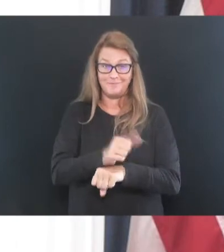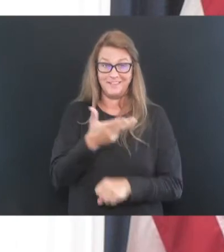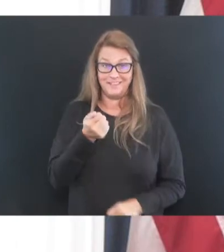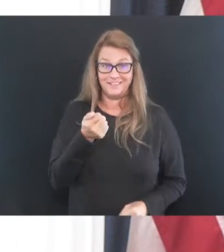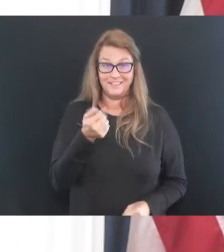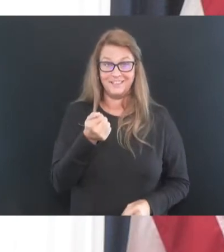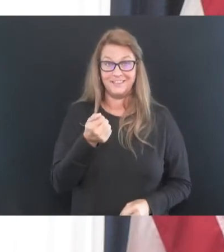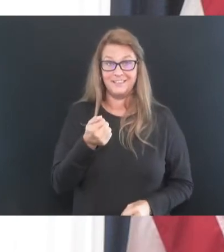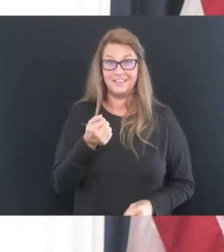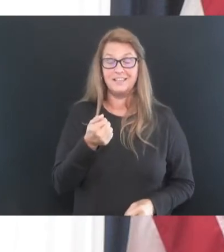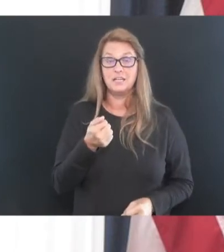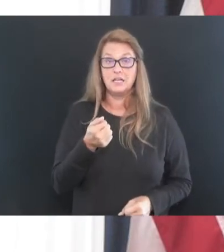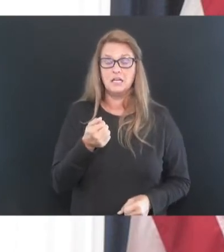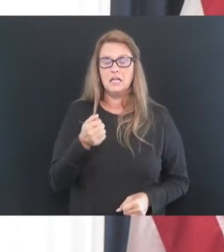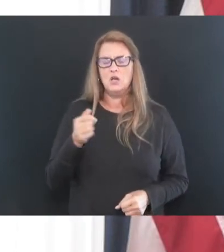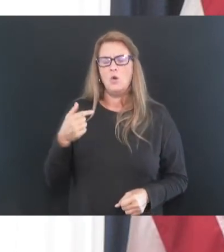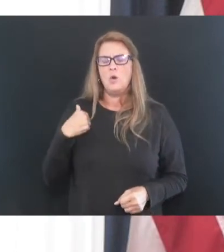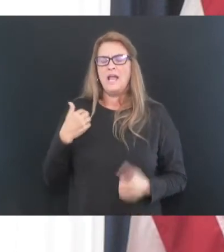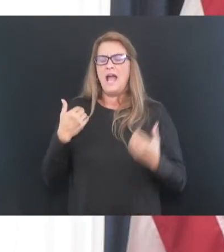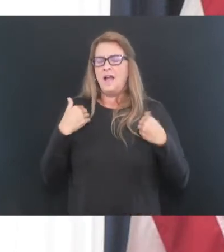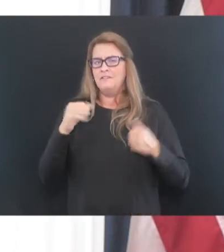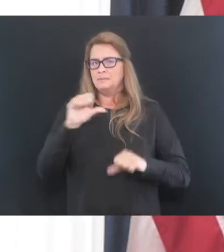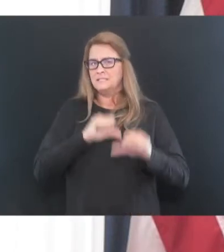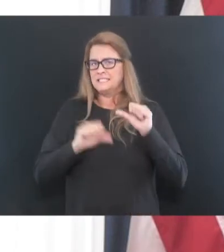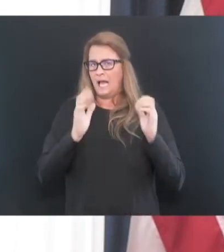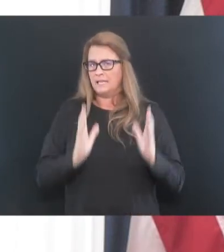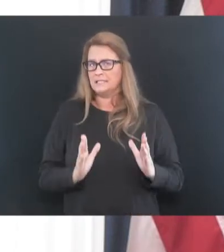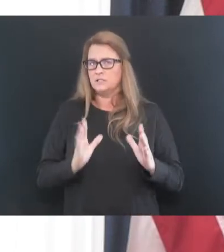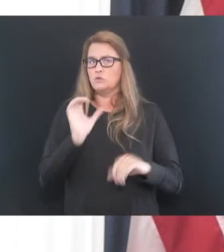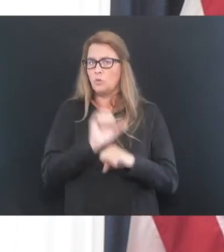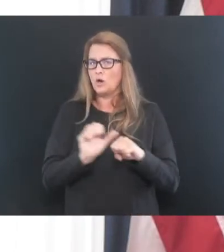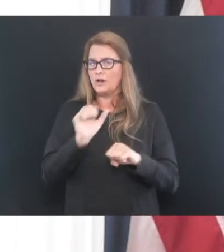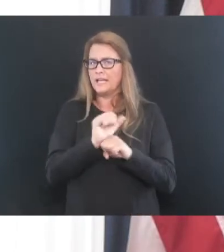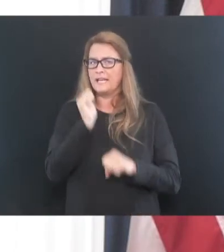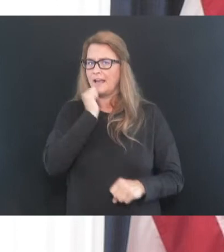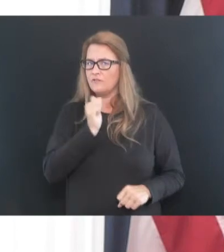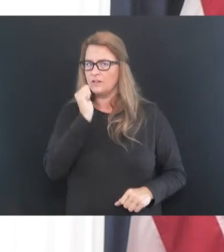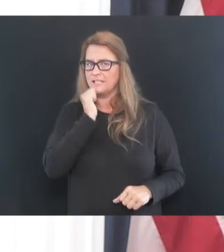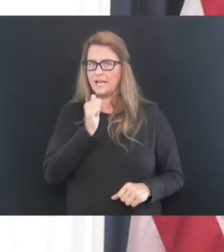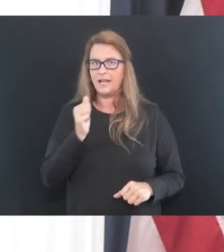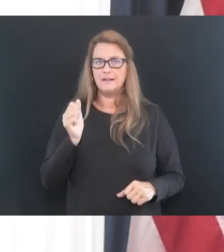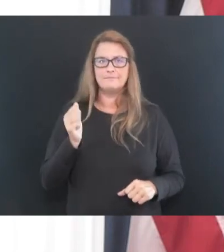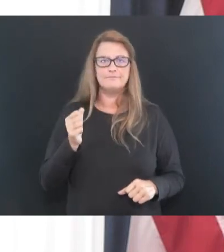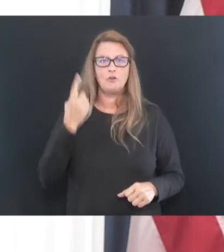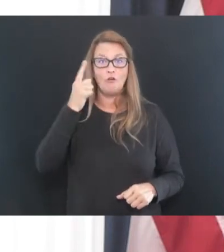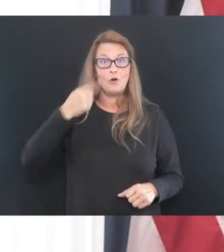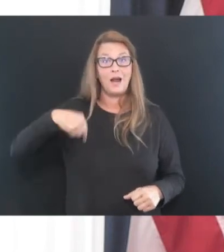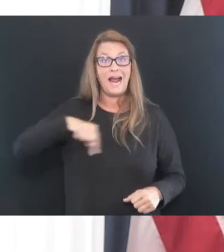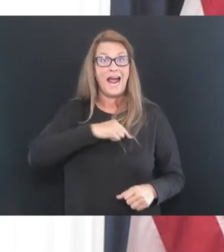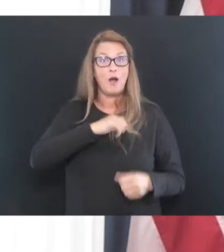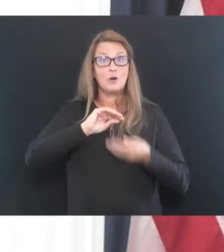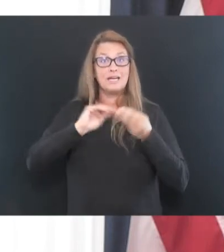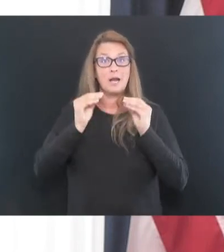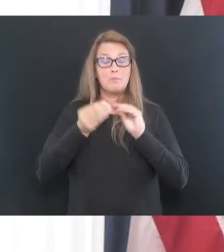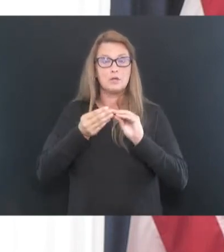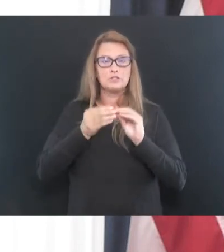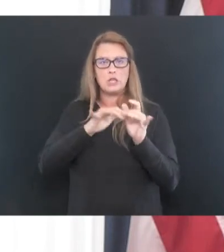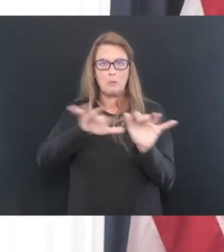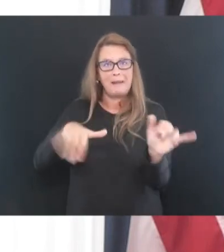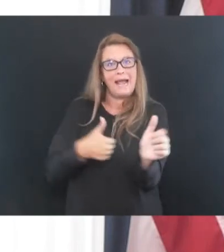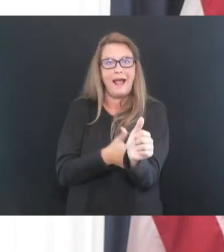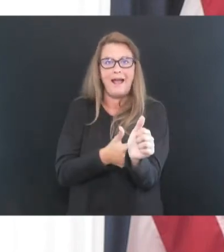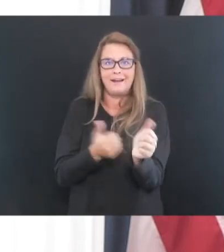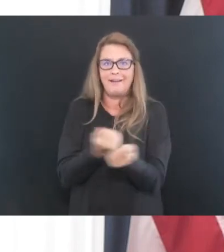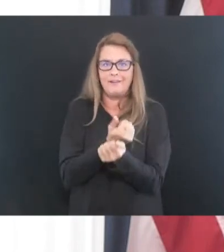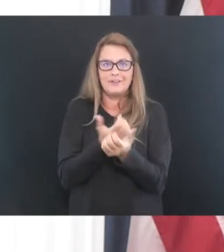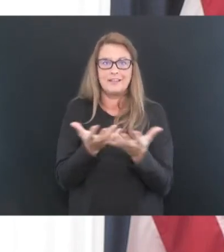data scientists who are working diligently every day on our numbers, who are behind the analytics of where we